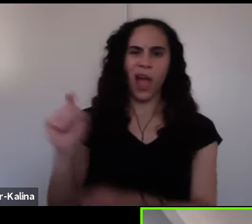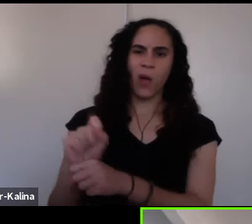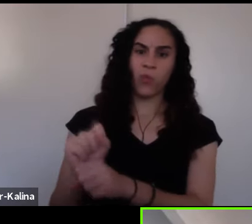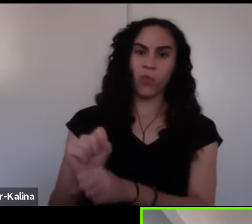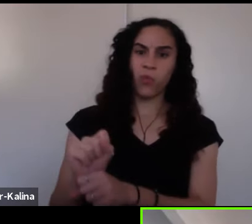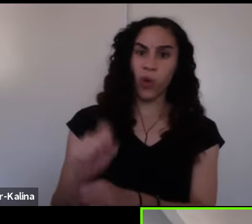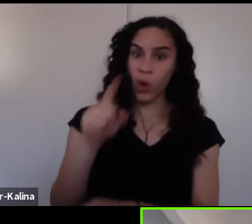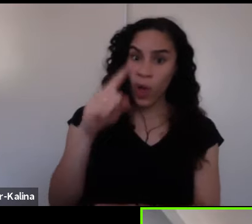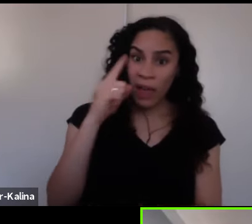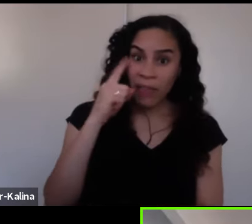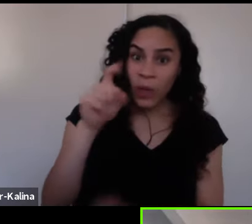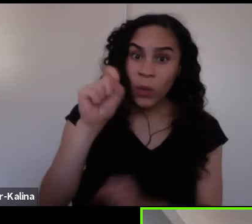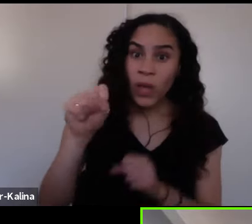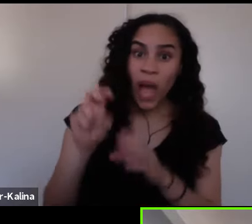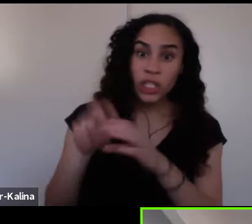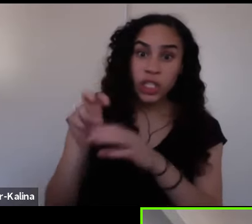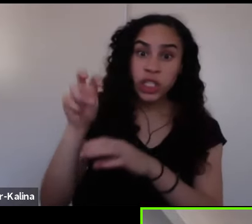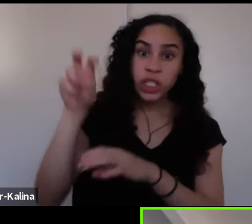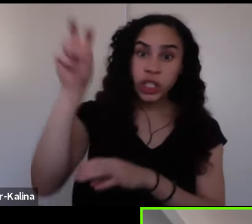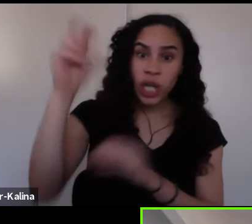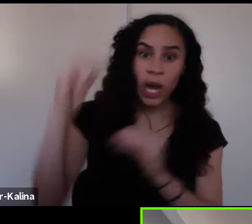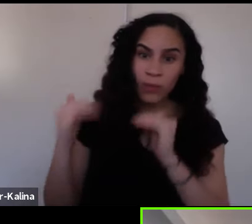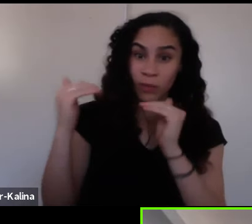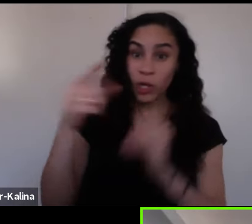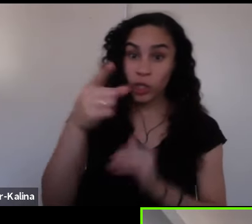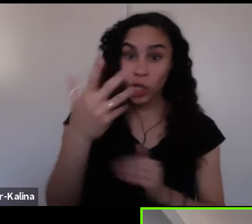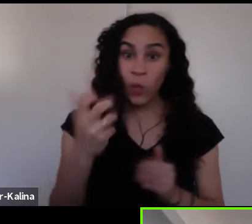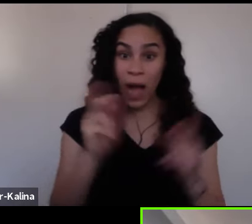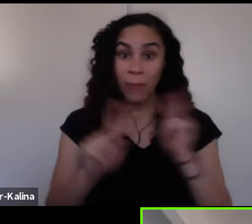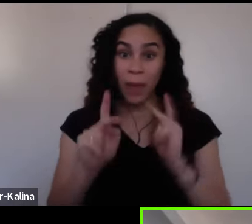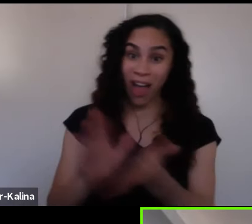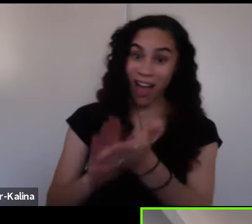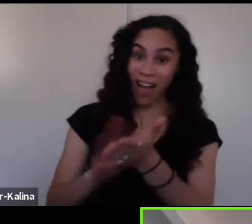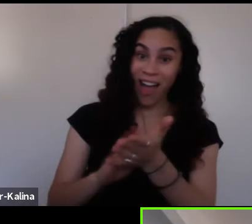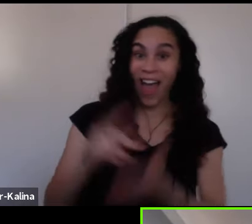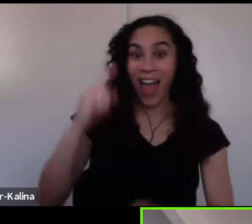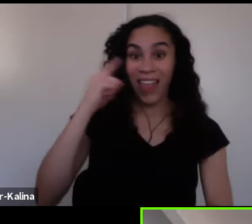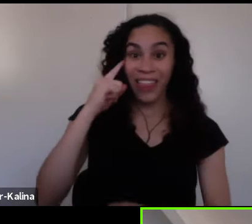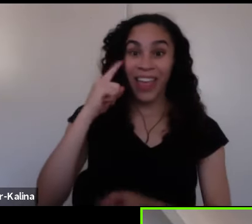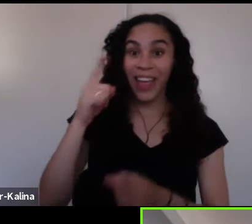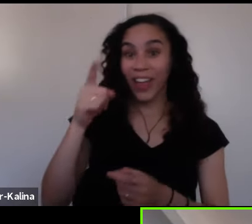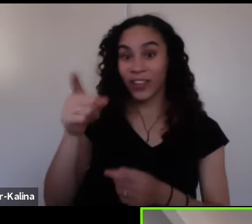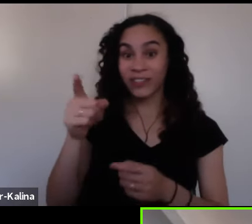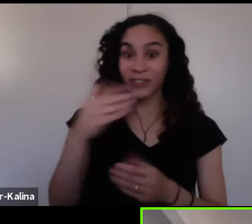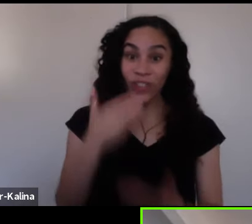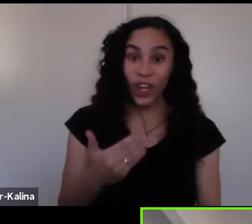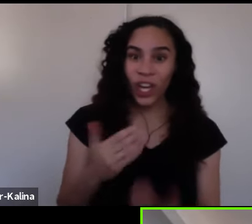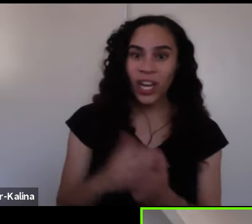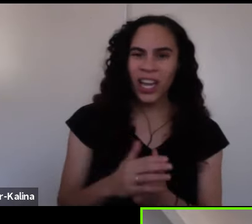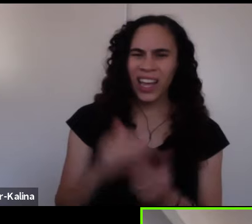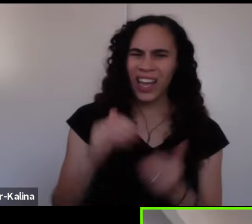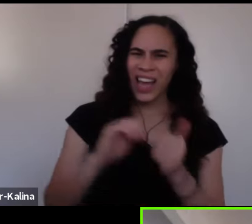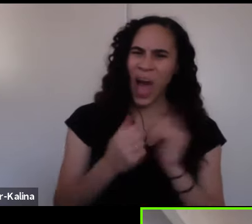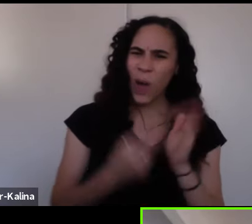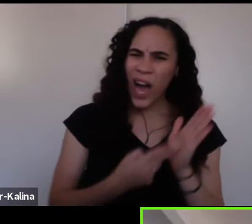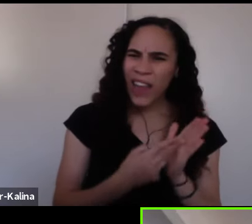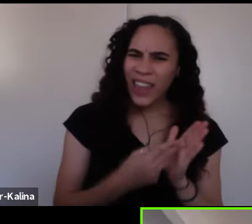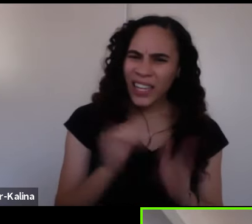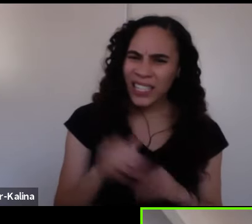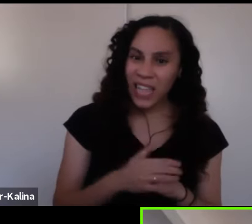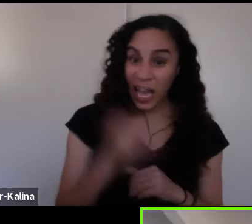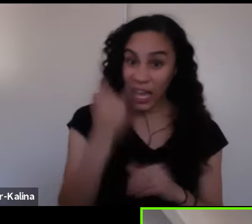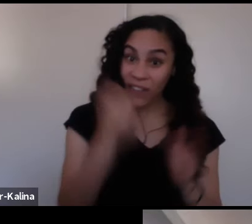think you can get a promotion? Like, you want people to think good of you? How authentic is it? Because if it's authentic, shouldn't you be doing it outside of